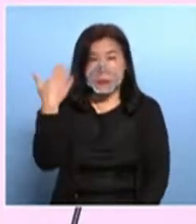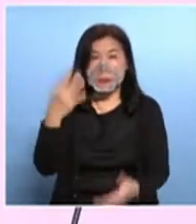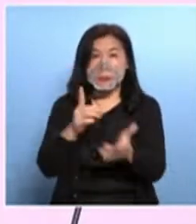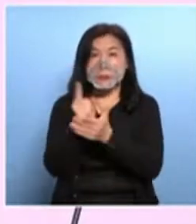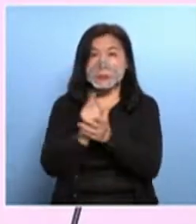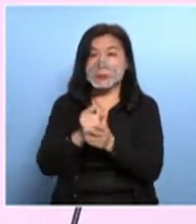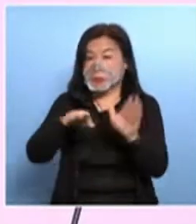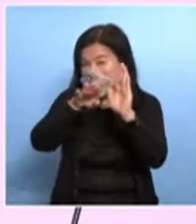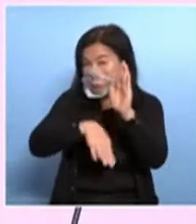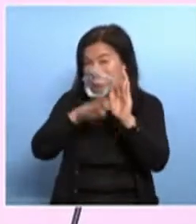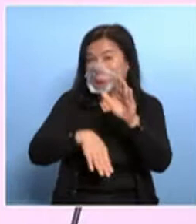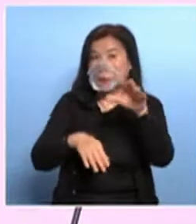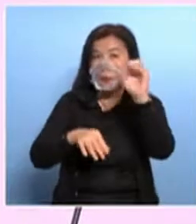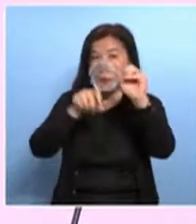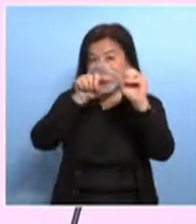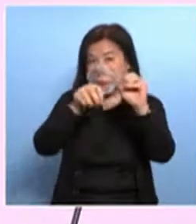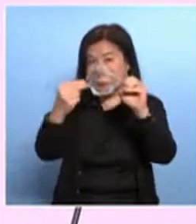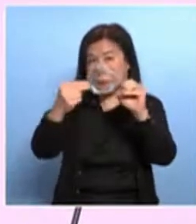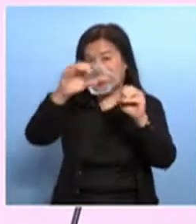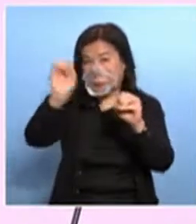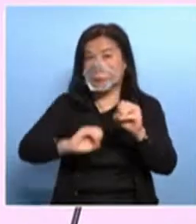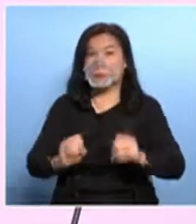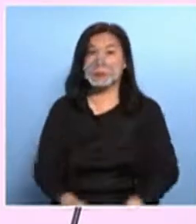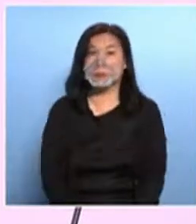down 0.7 percentage point from the year before.